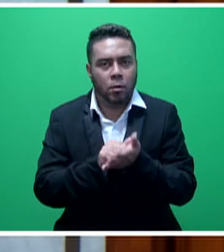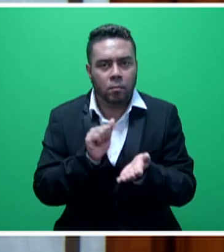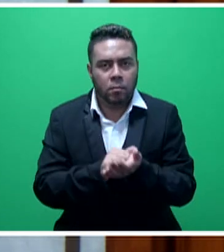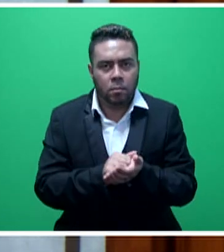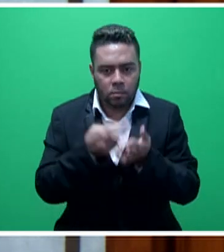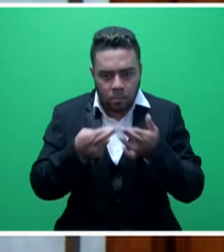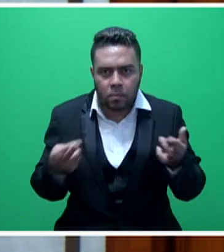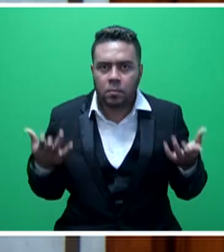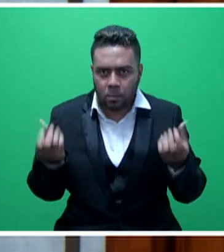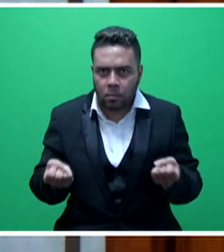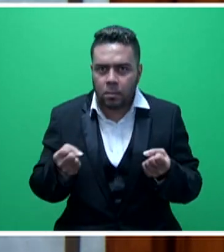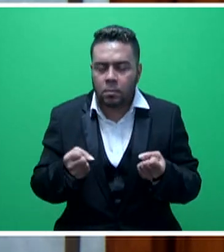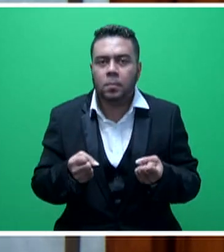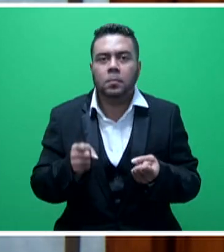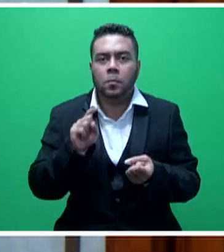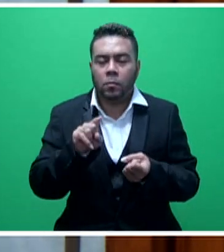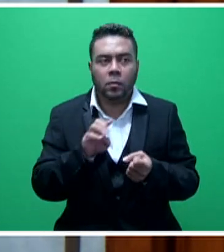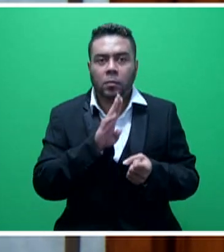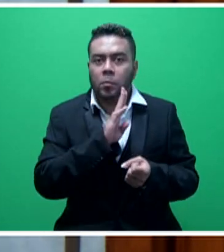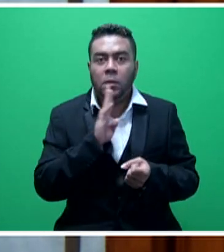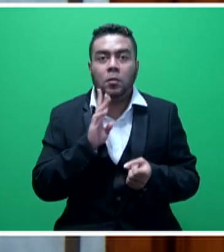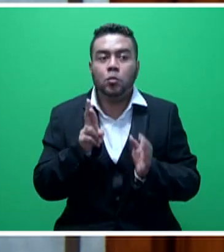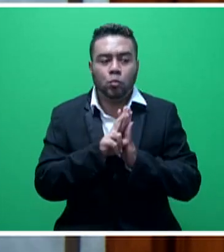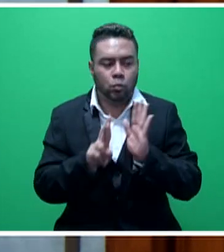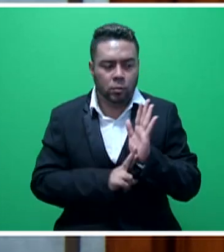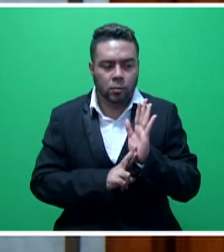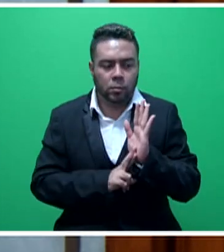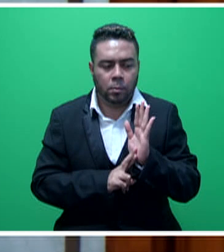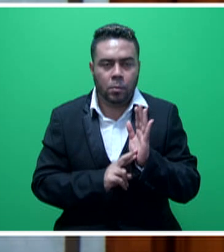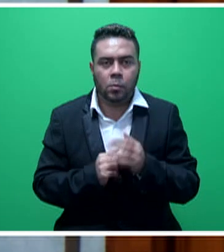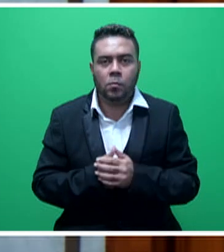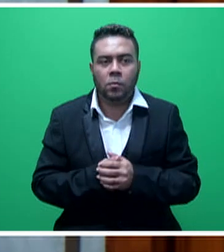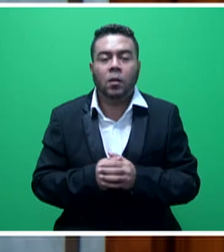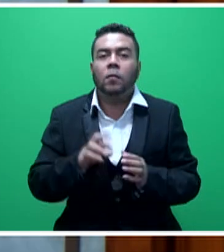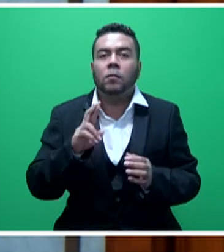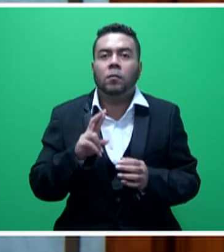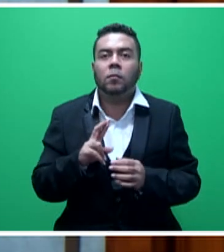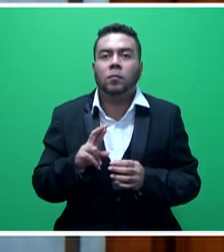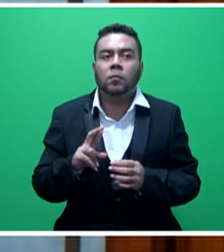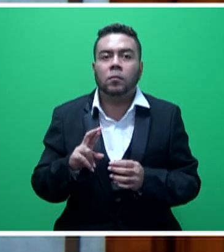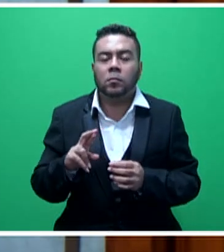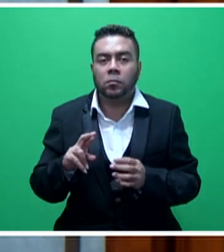to Fiji First Government's misrule for the last 14 years, unquote.